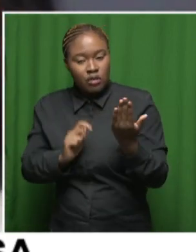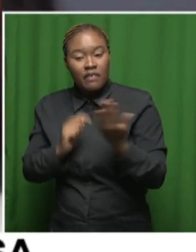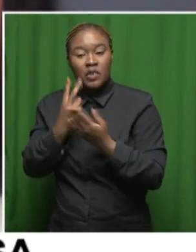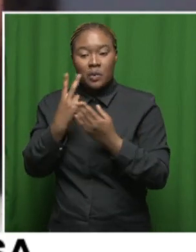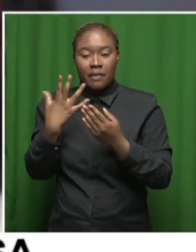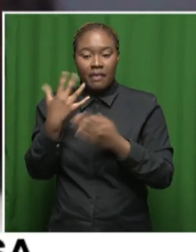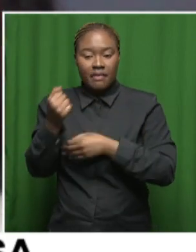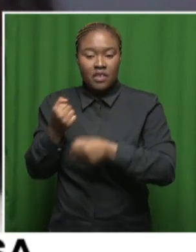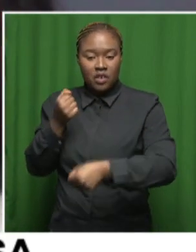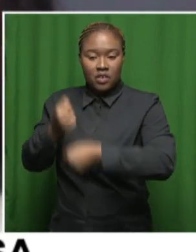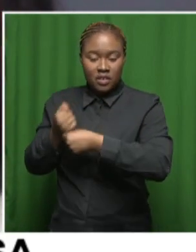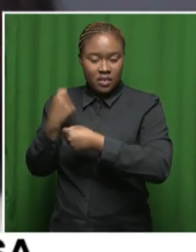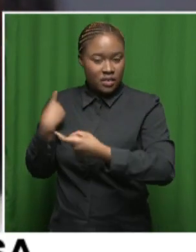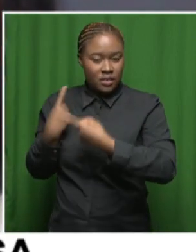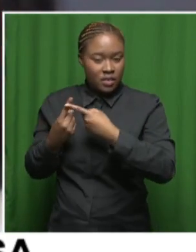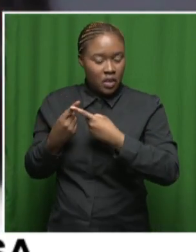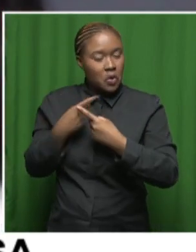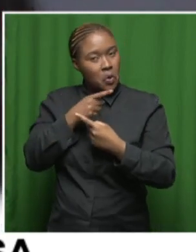you've discovered over the years.